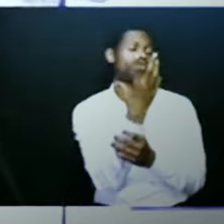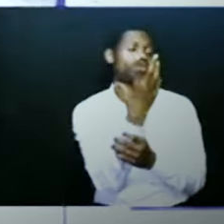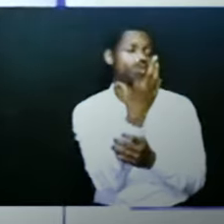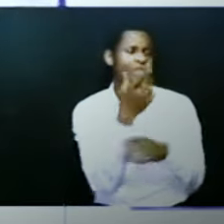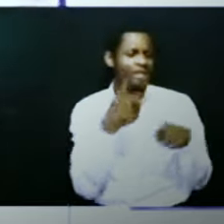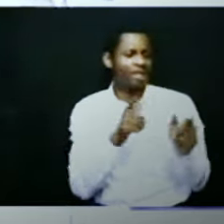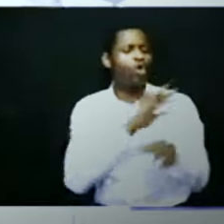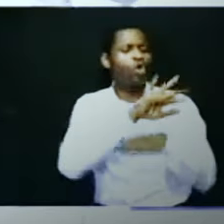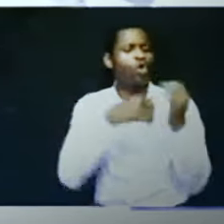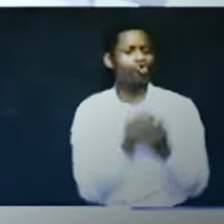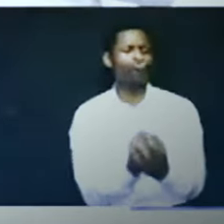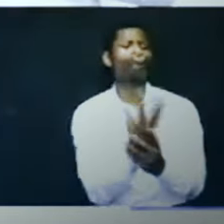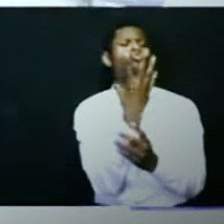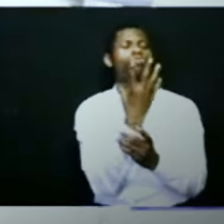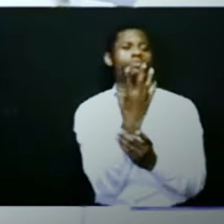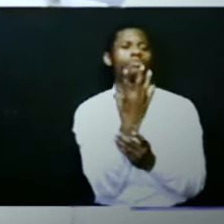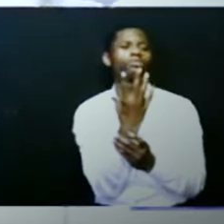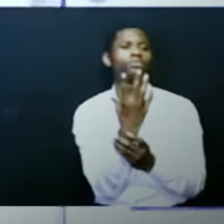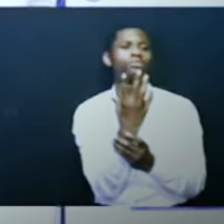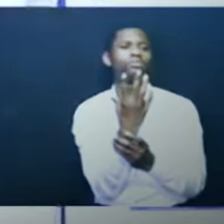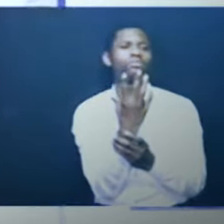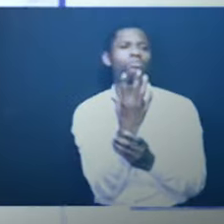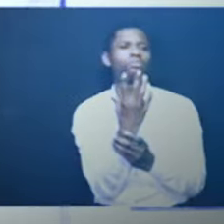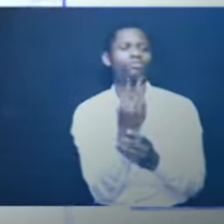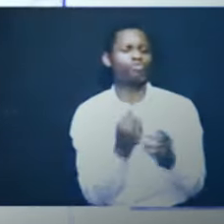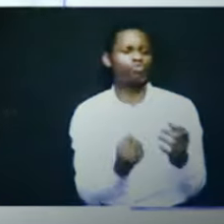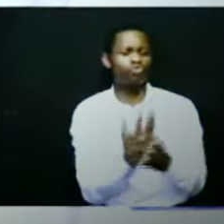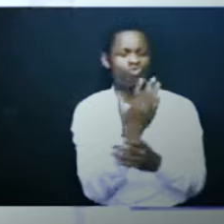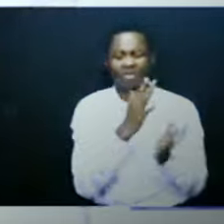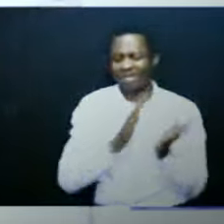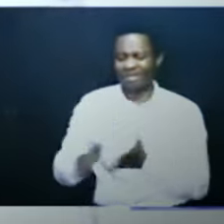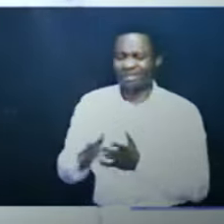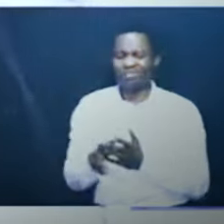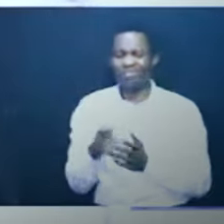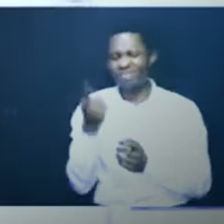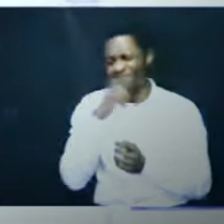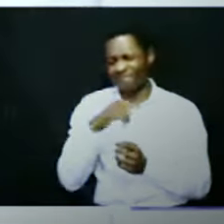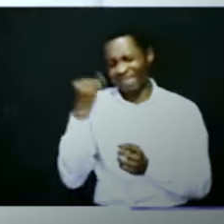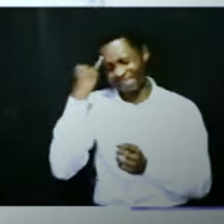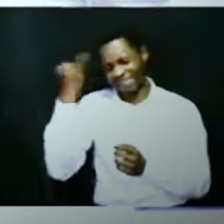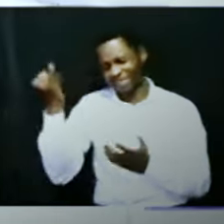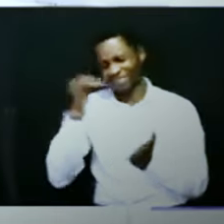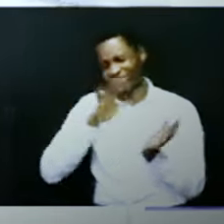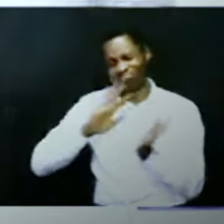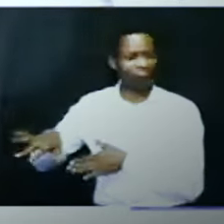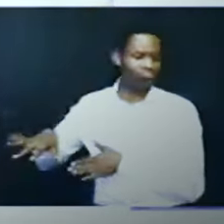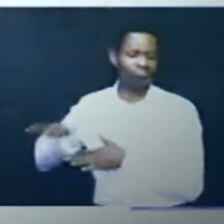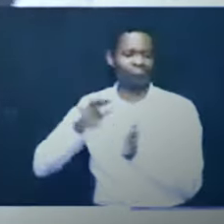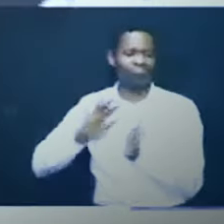us grow up. Wenyini. Grow and leave behind superstition and